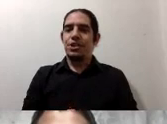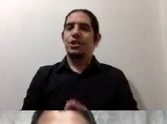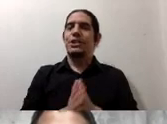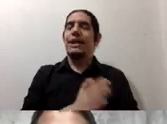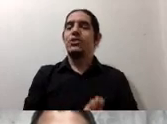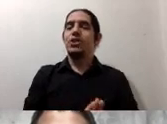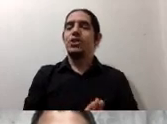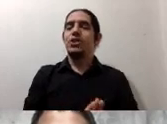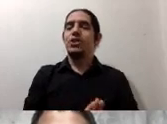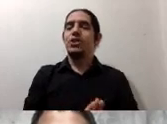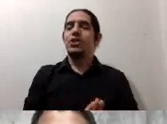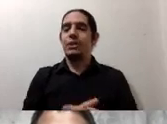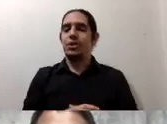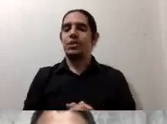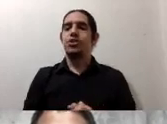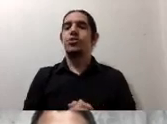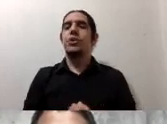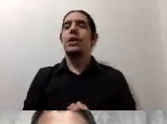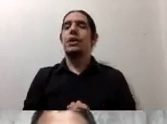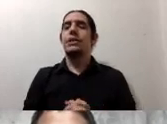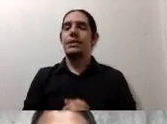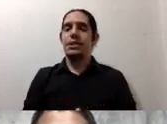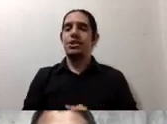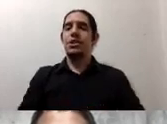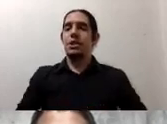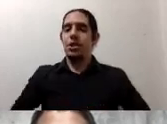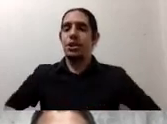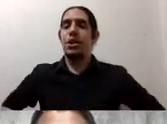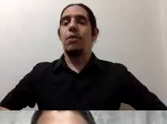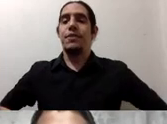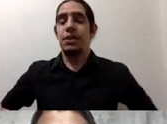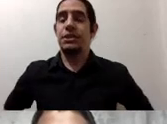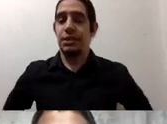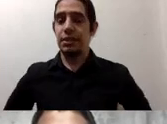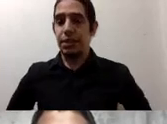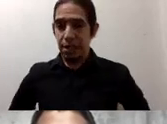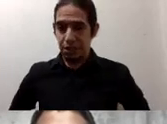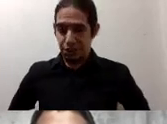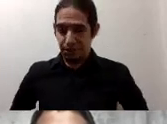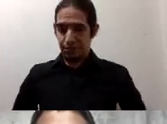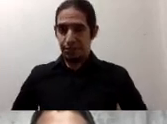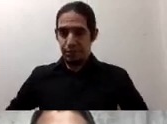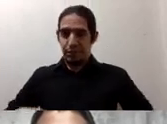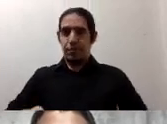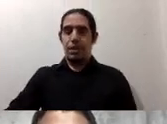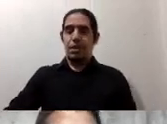EFL teachers and students' perceptions regarding the teaching and learning of non-standard English.